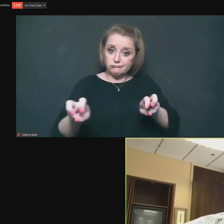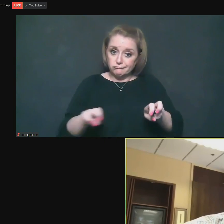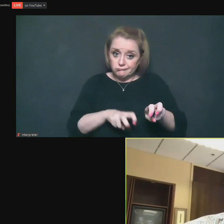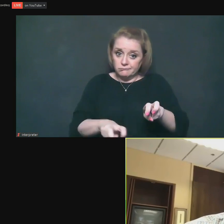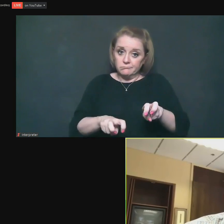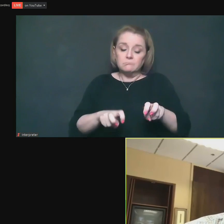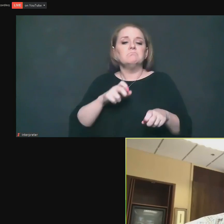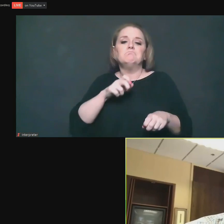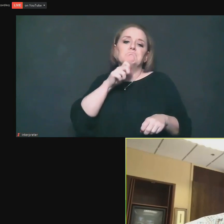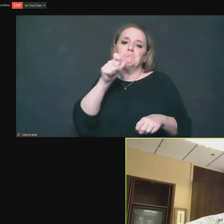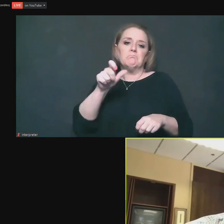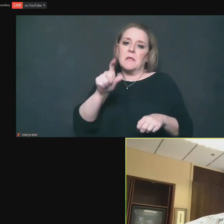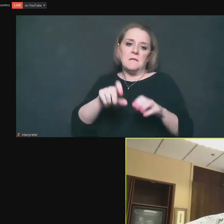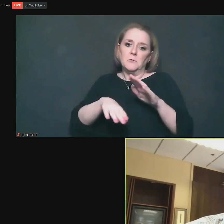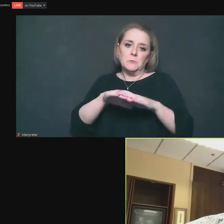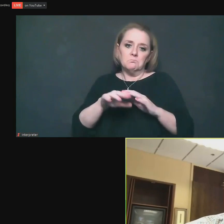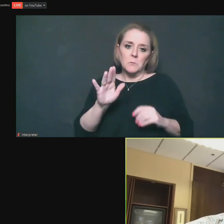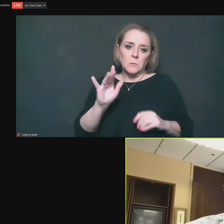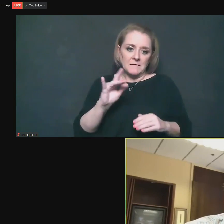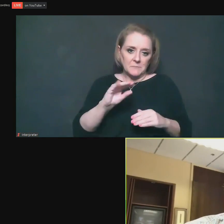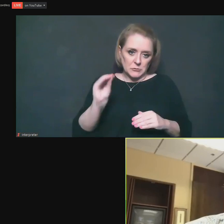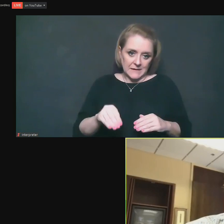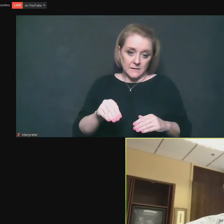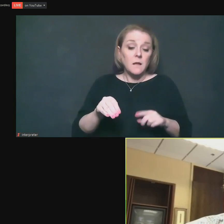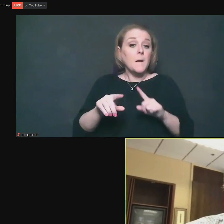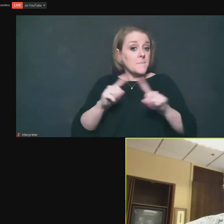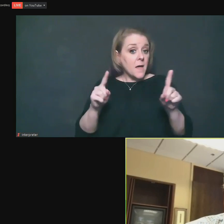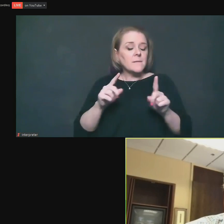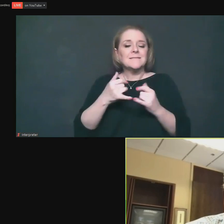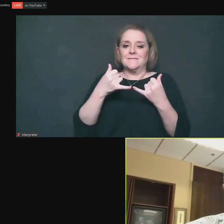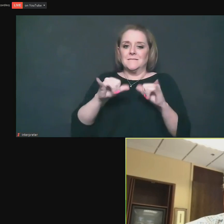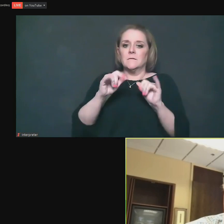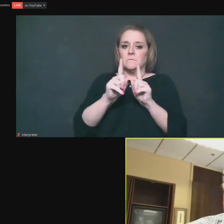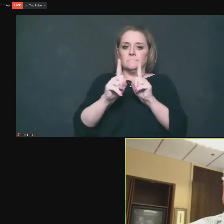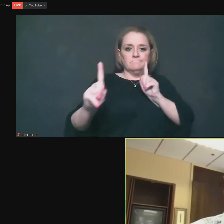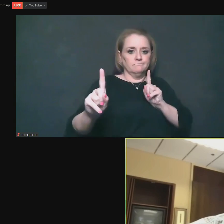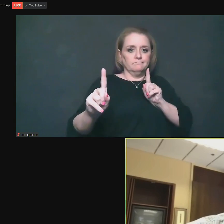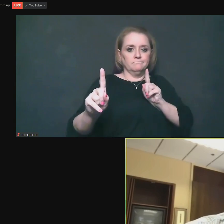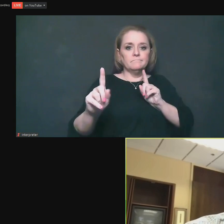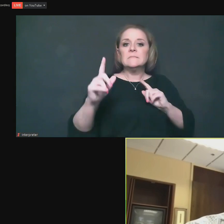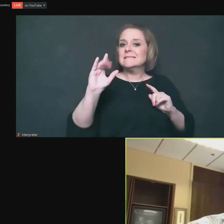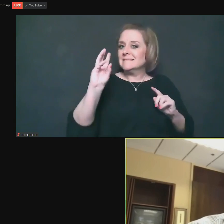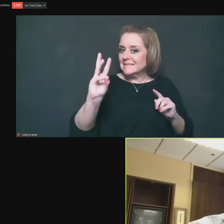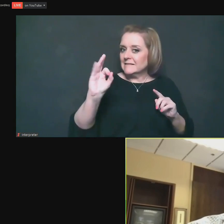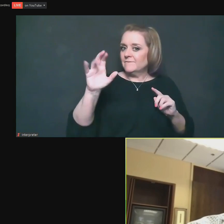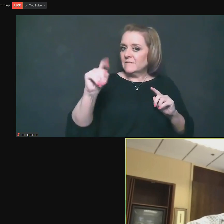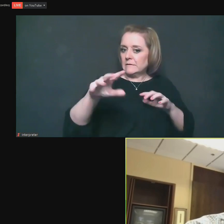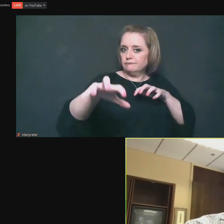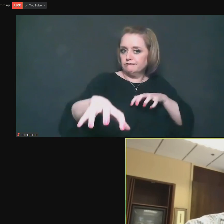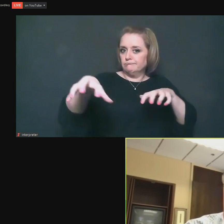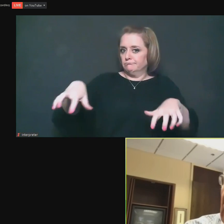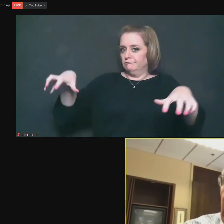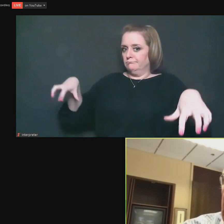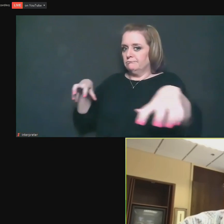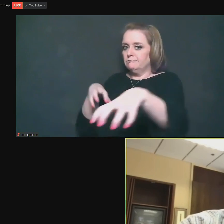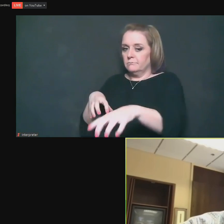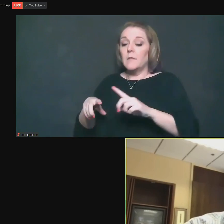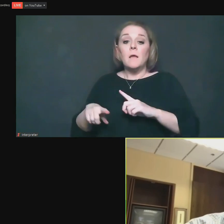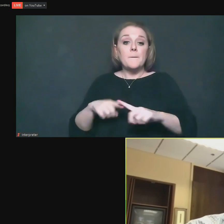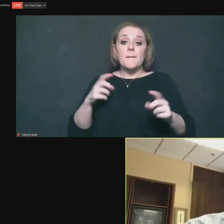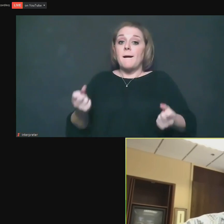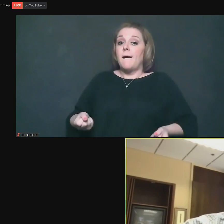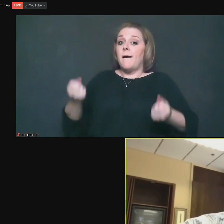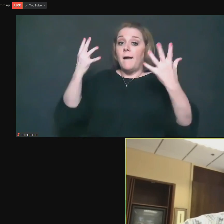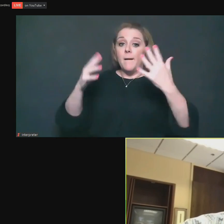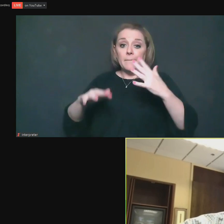So it still has to be 6 feet apart, and all those rules need to be followed. But as far as the total occupancy,